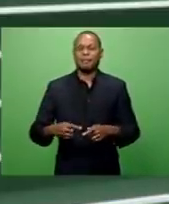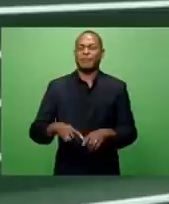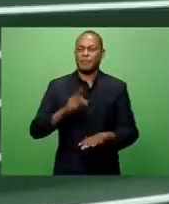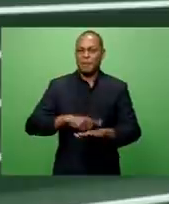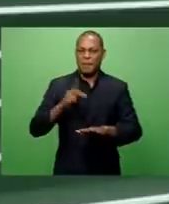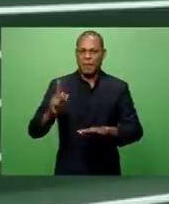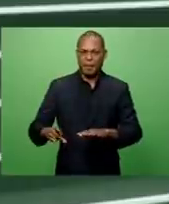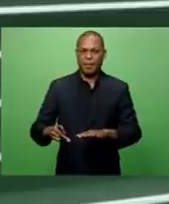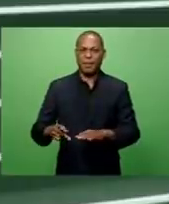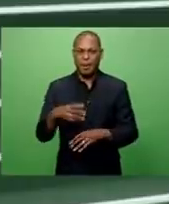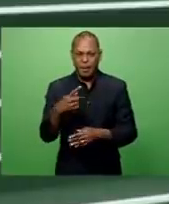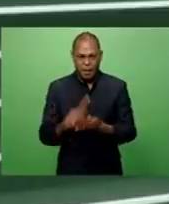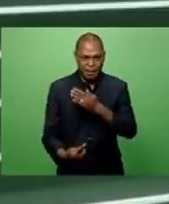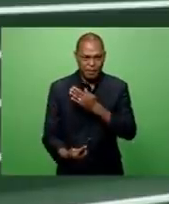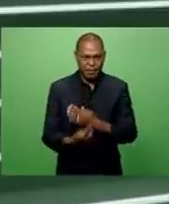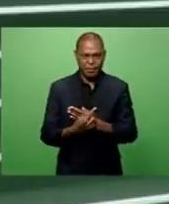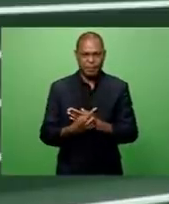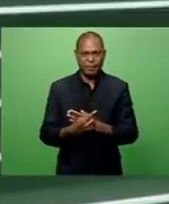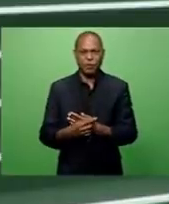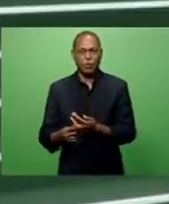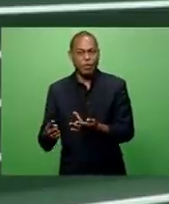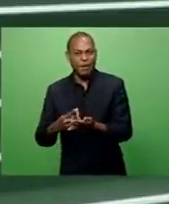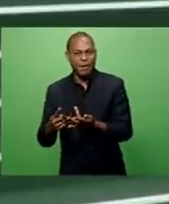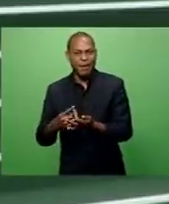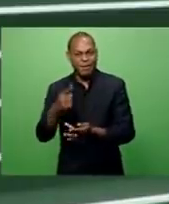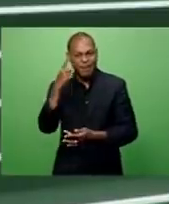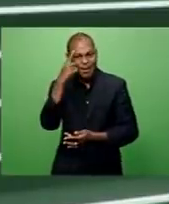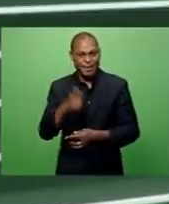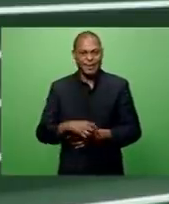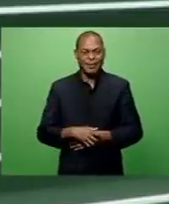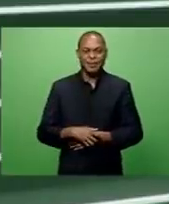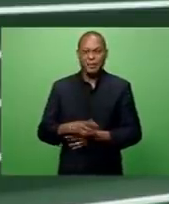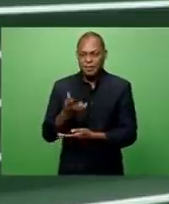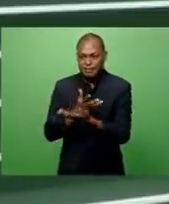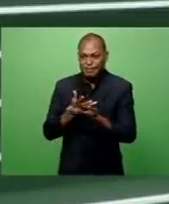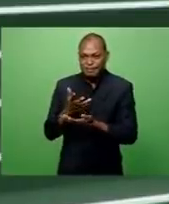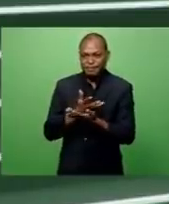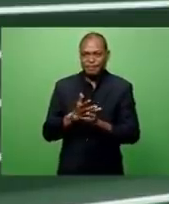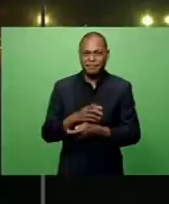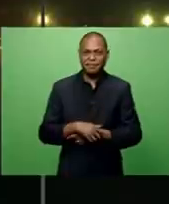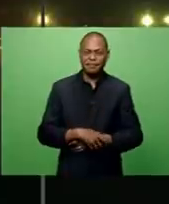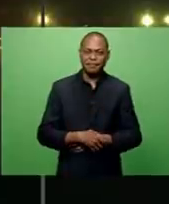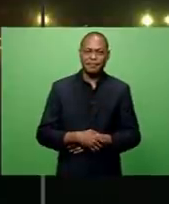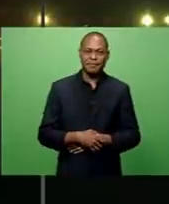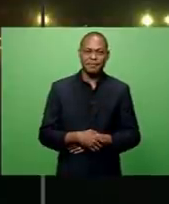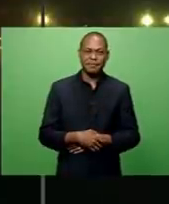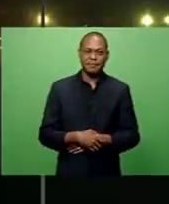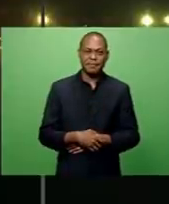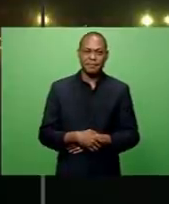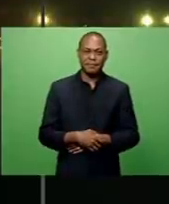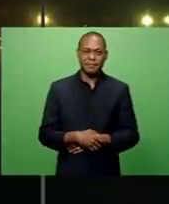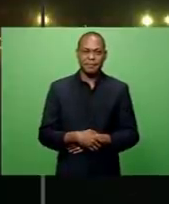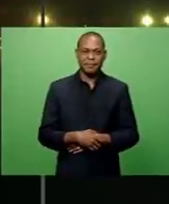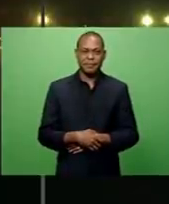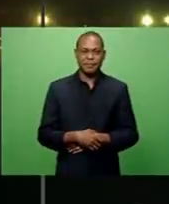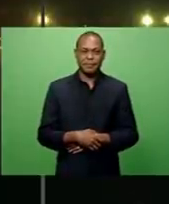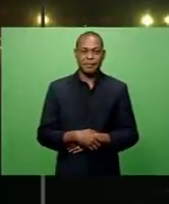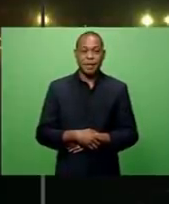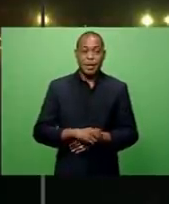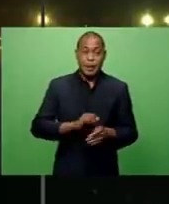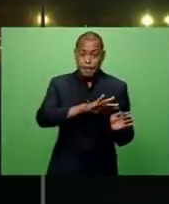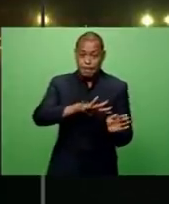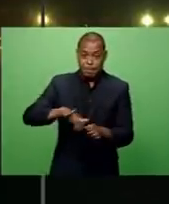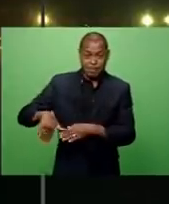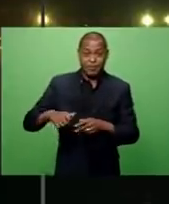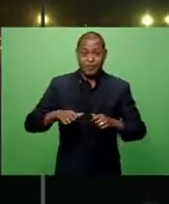have sought comments from other MPs on the matter. Ritika Pratap, FBC News. The Abolition of Assessors Bill has